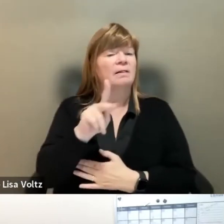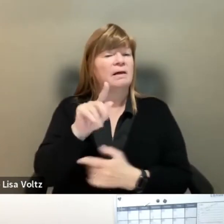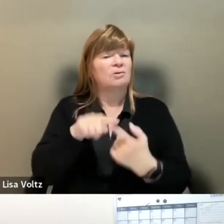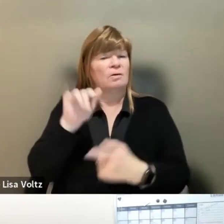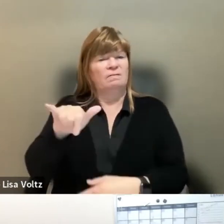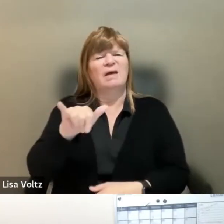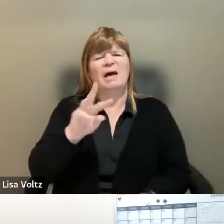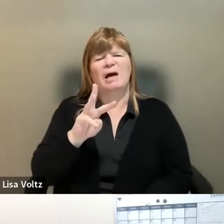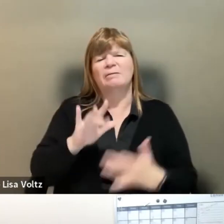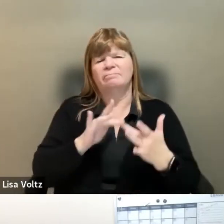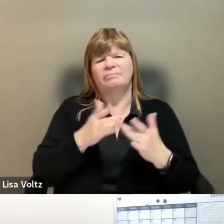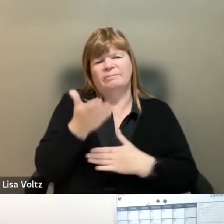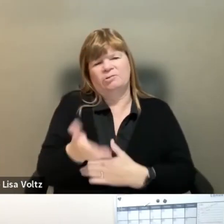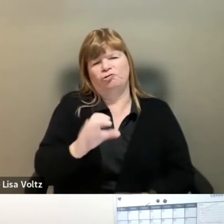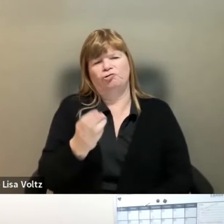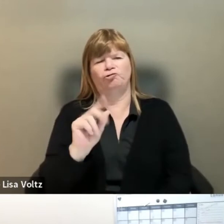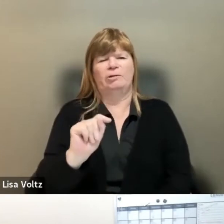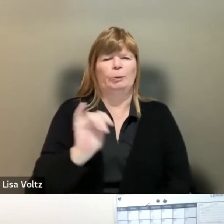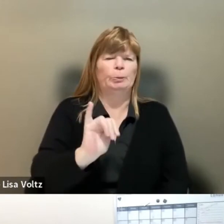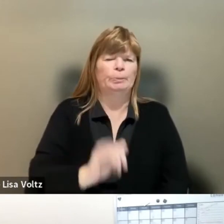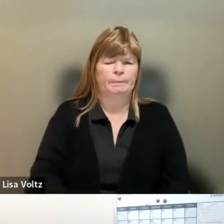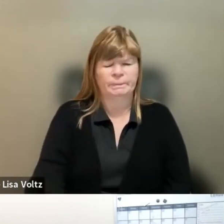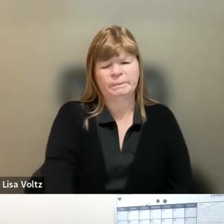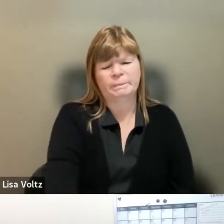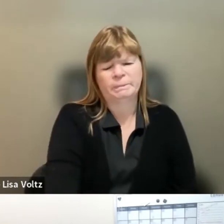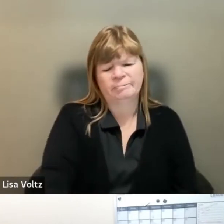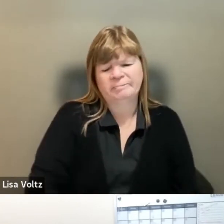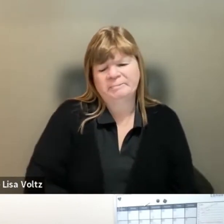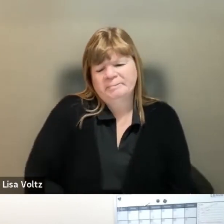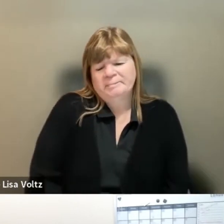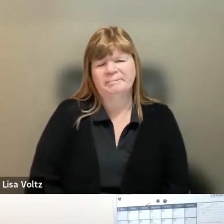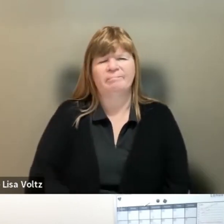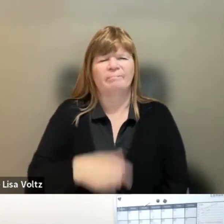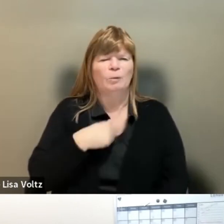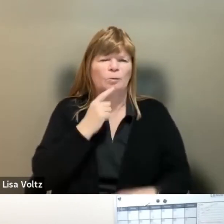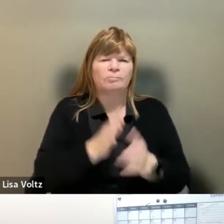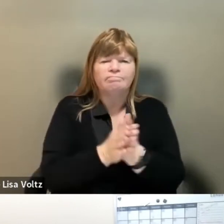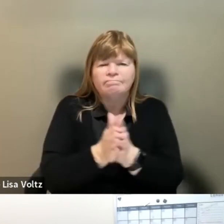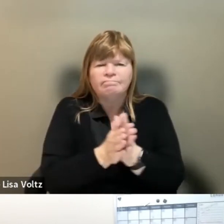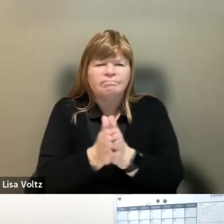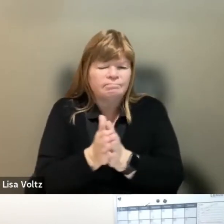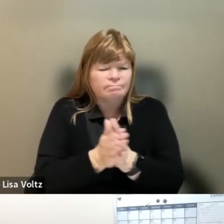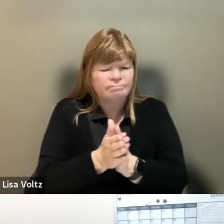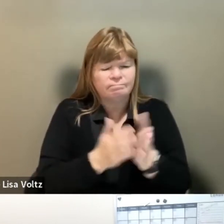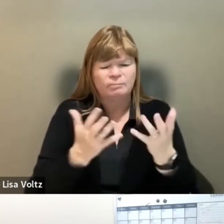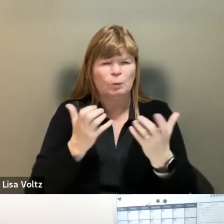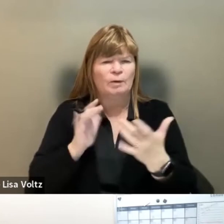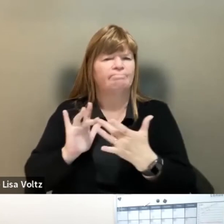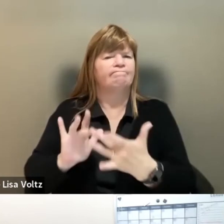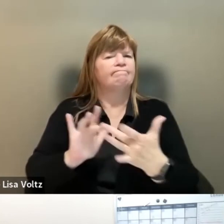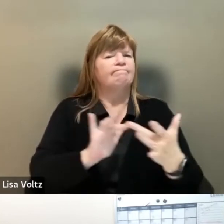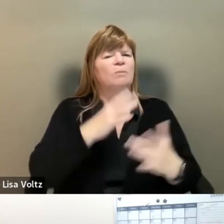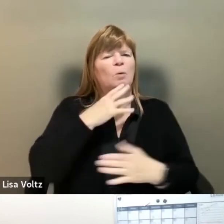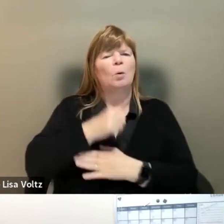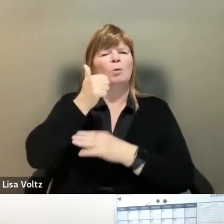NCOA website is also provided in the chat box. So we're passionate about reaching older adults